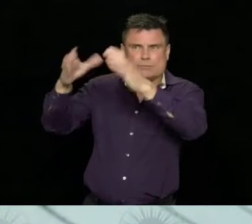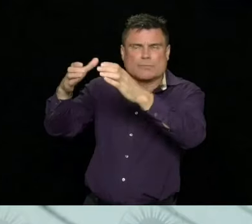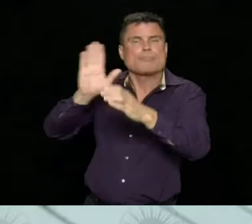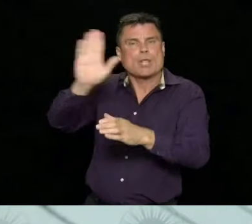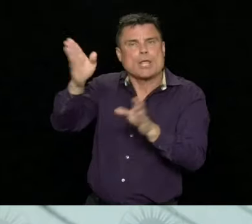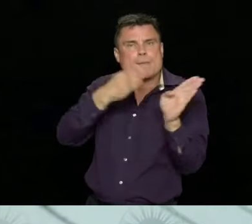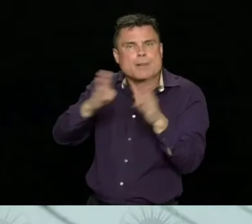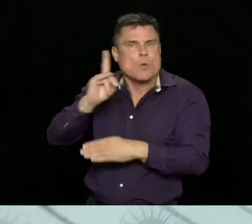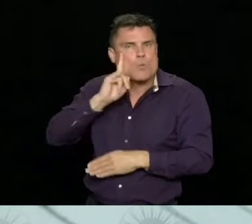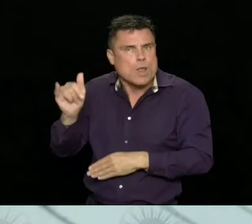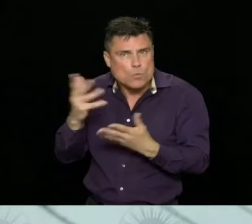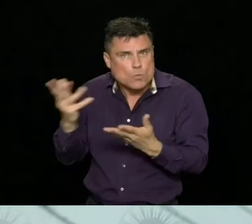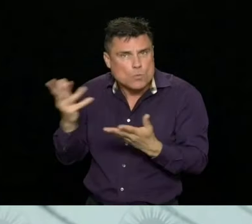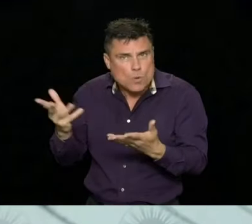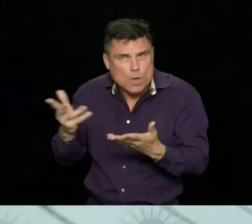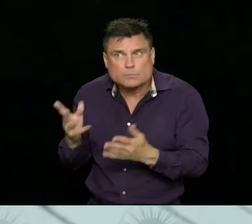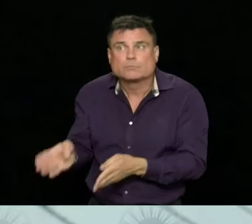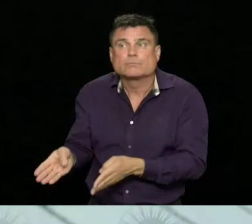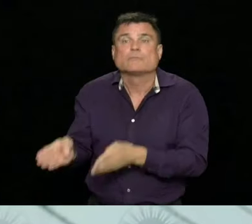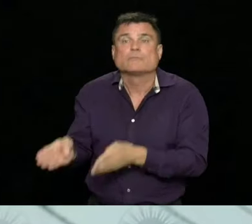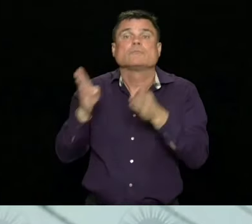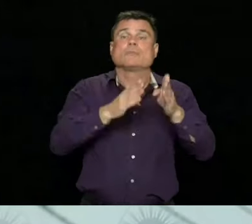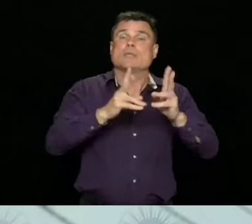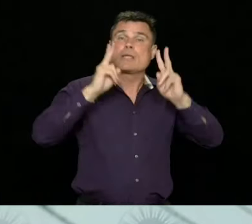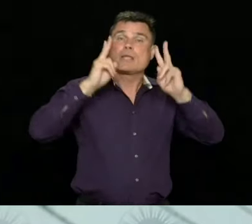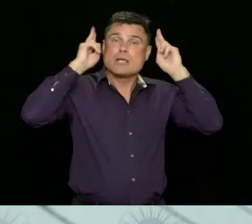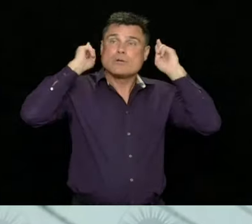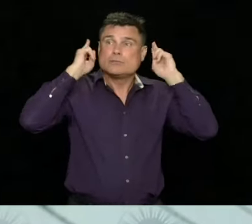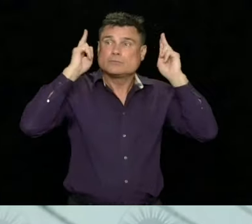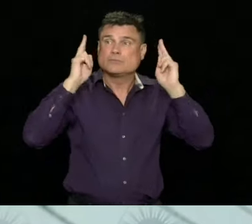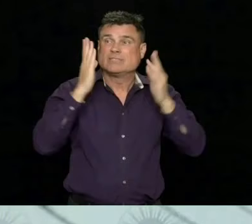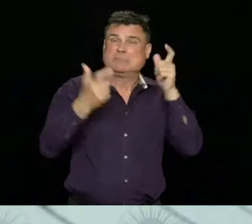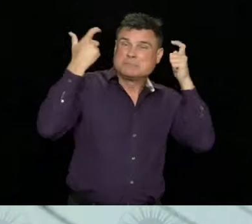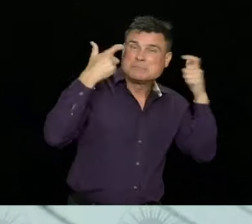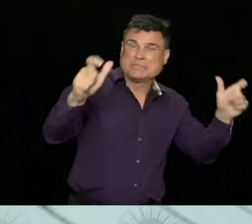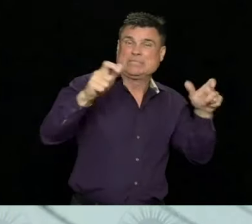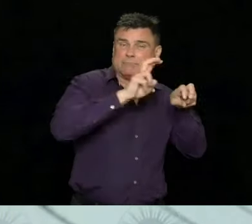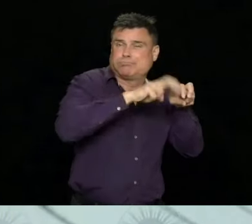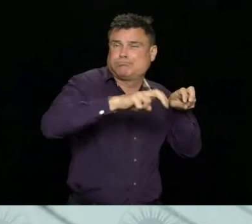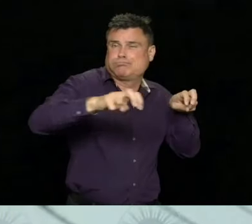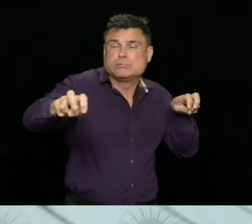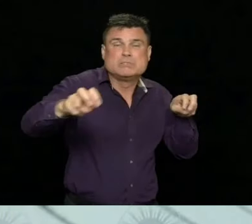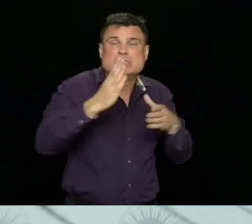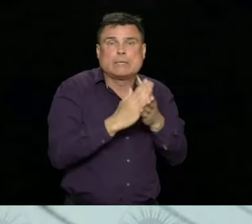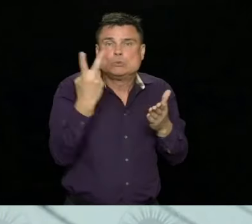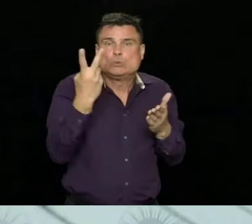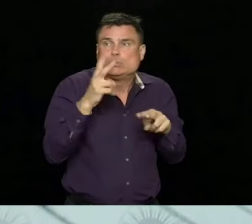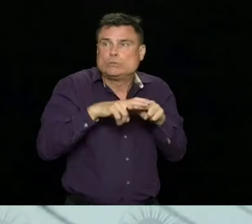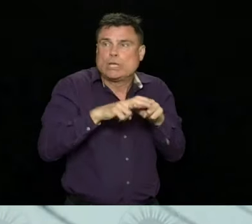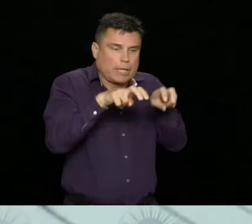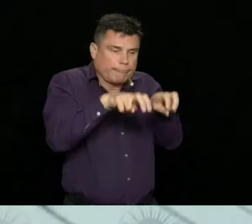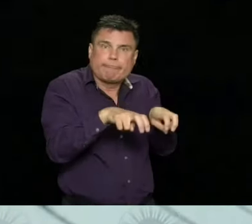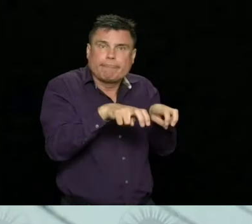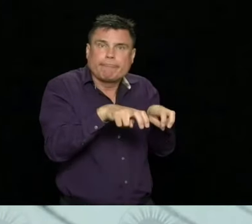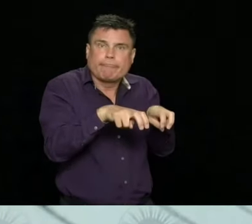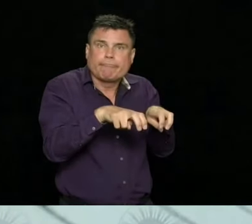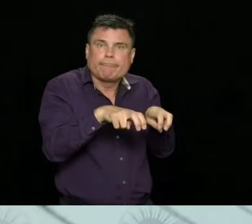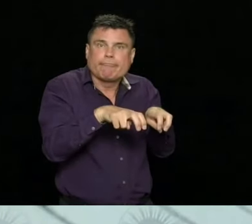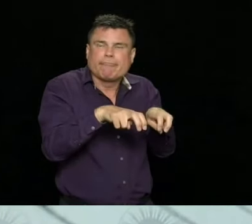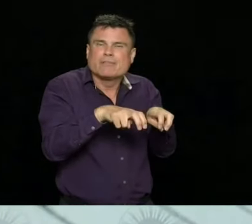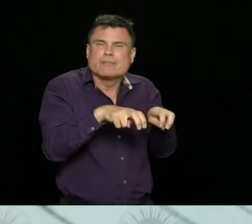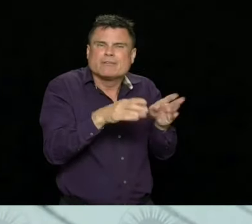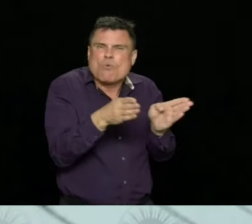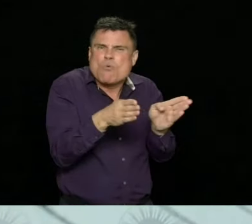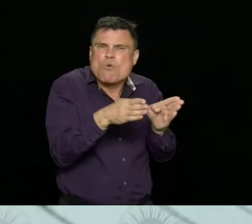are just one person, chair, barber shop. They need to devise their safety plan accordingly,